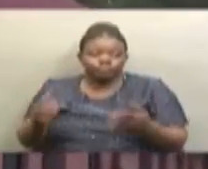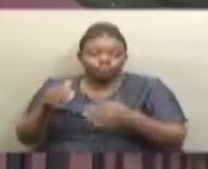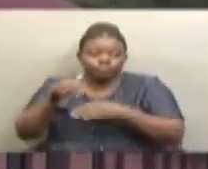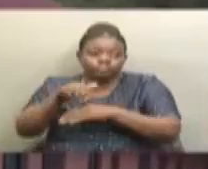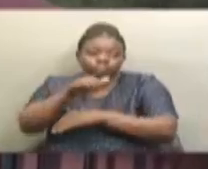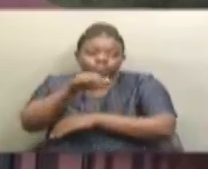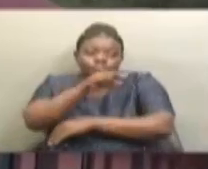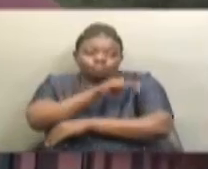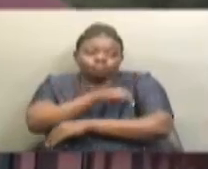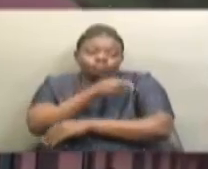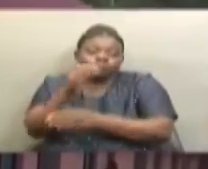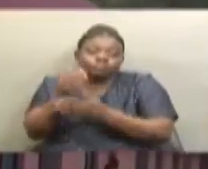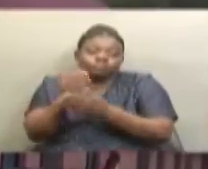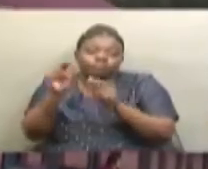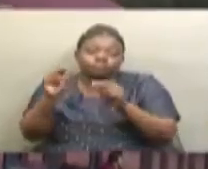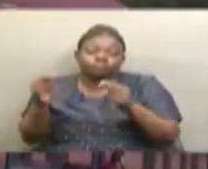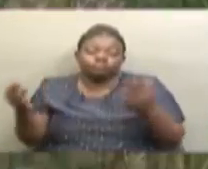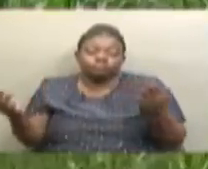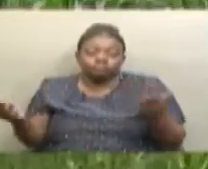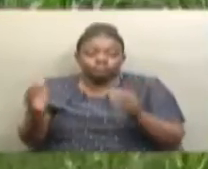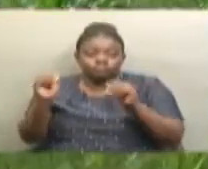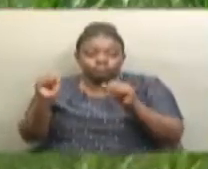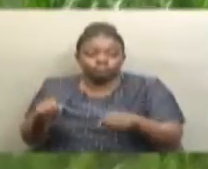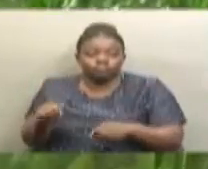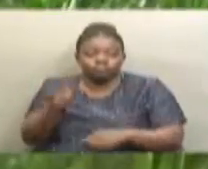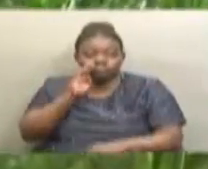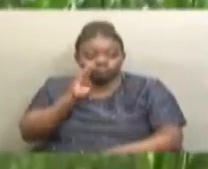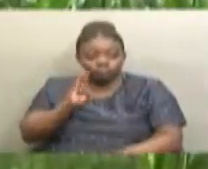amalala olw'okubulwa bwe babateeka.